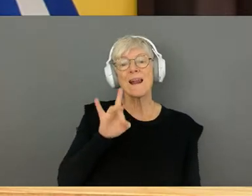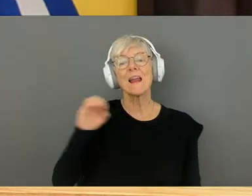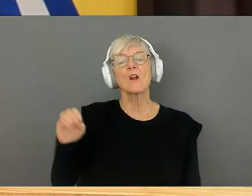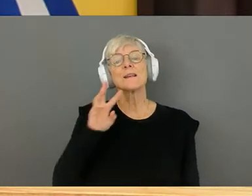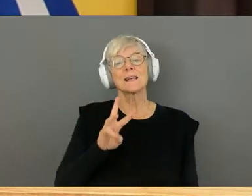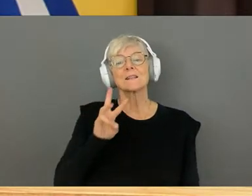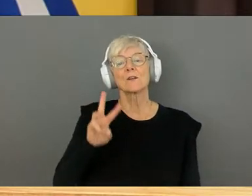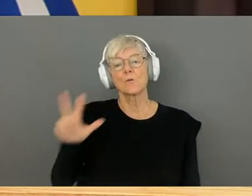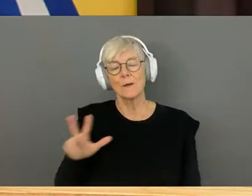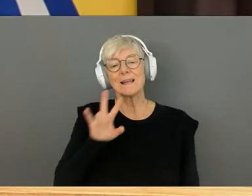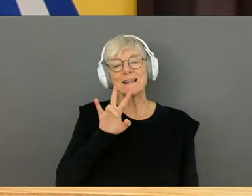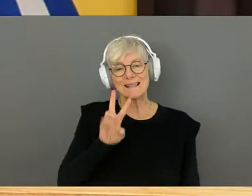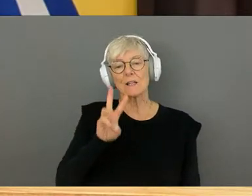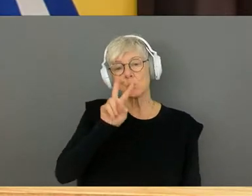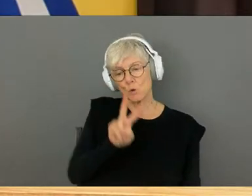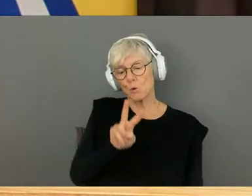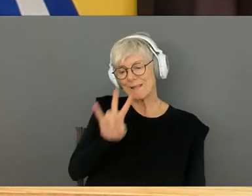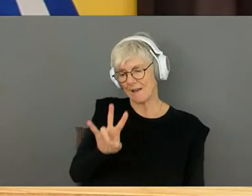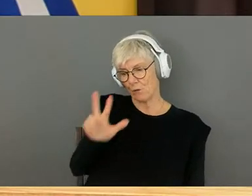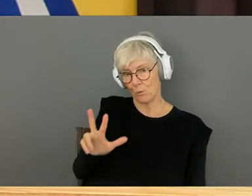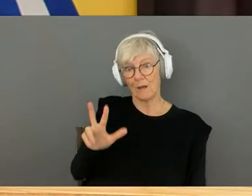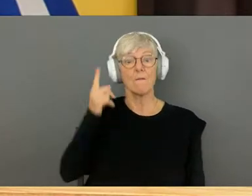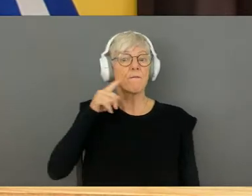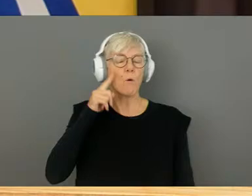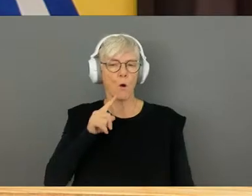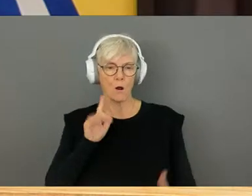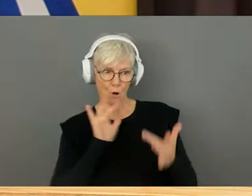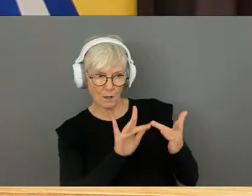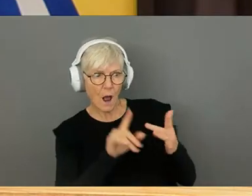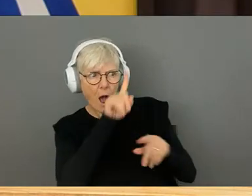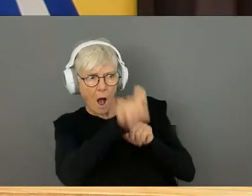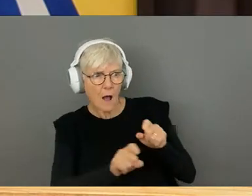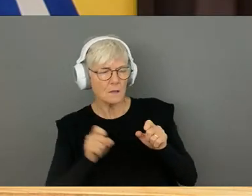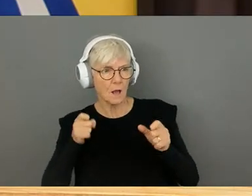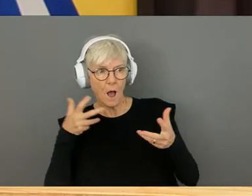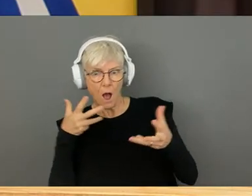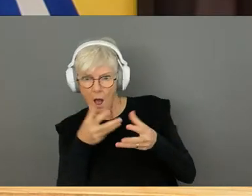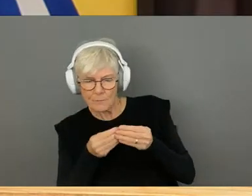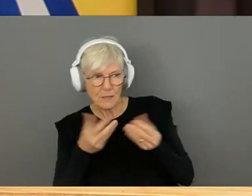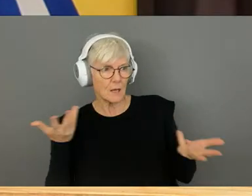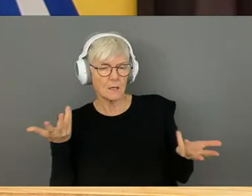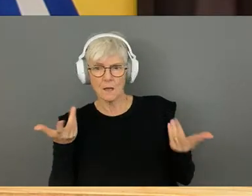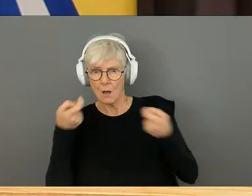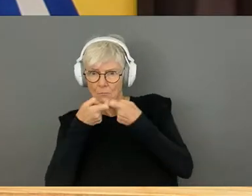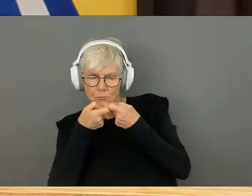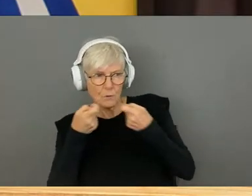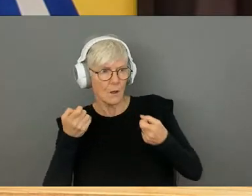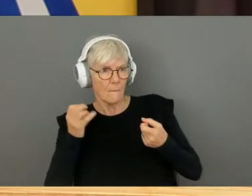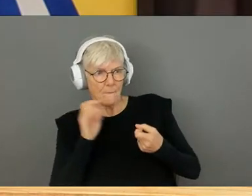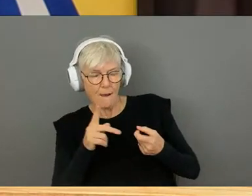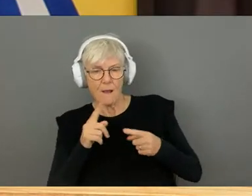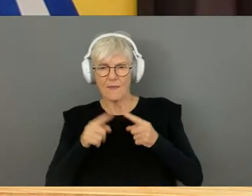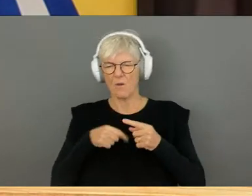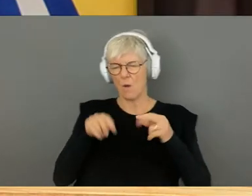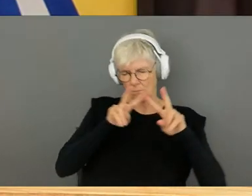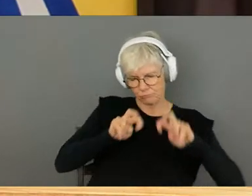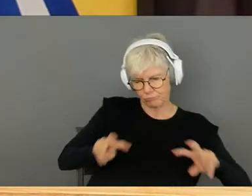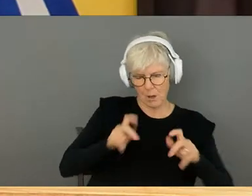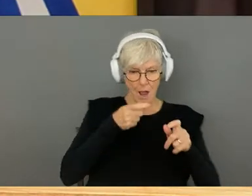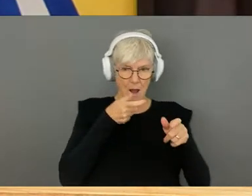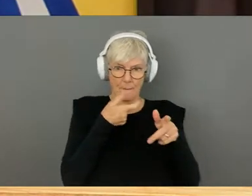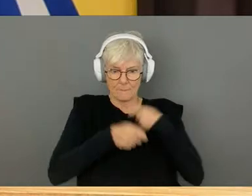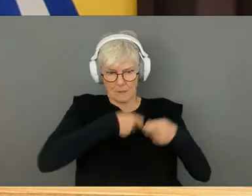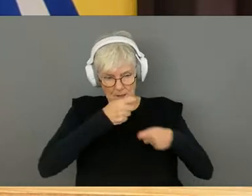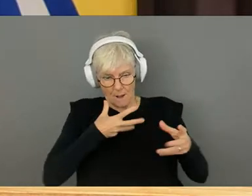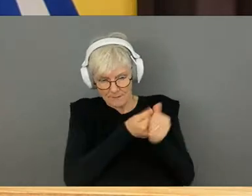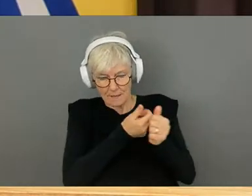1-800-663-6273 for updates to restoration times, as they may change as the work required is assessed and planned. You can also